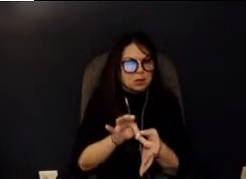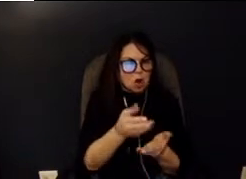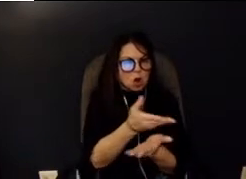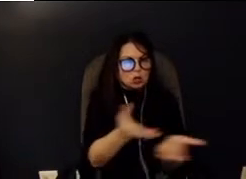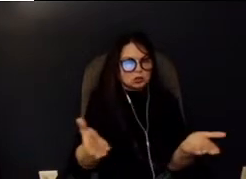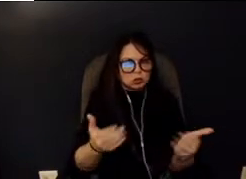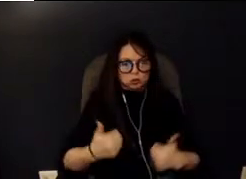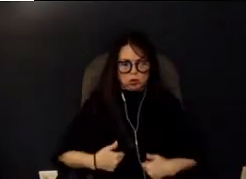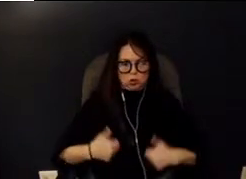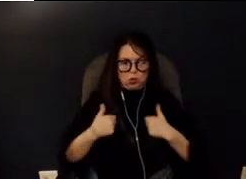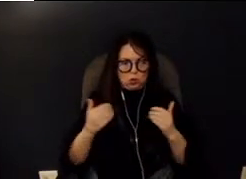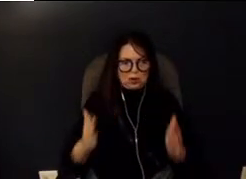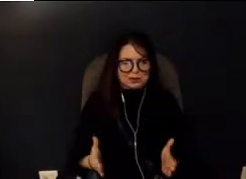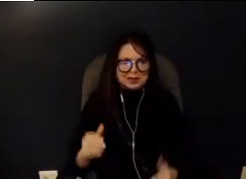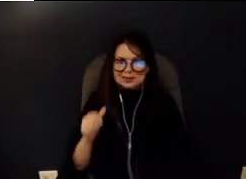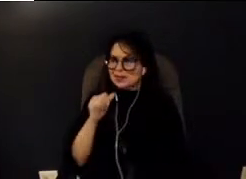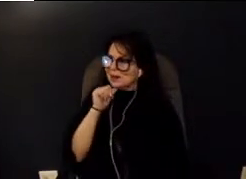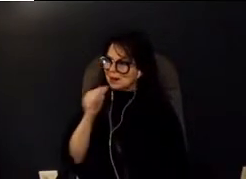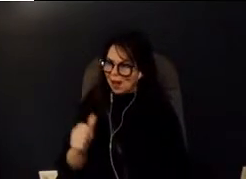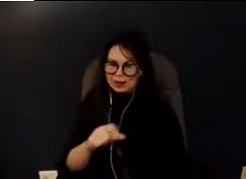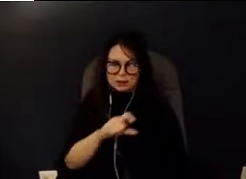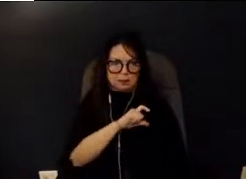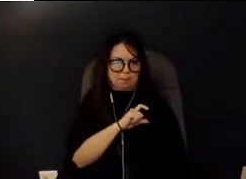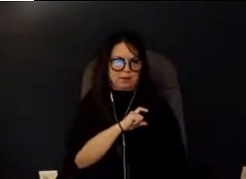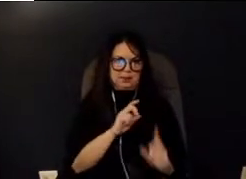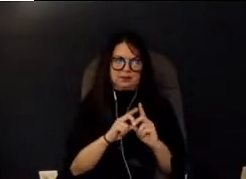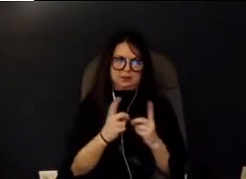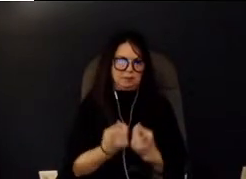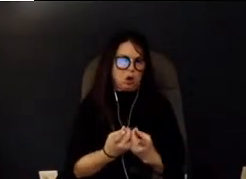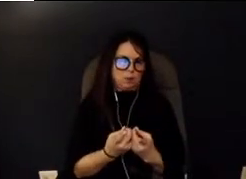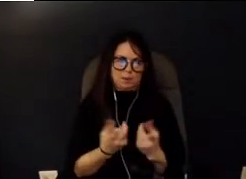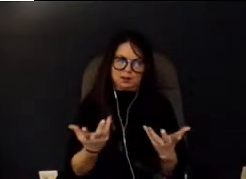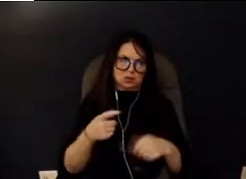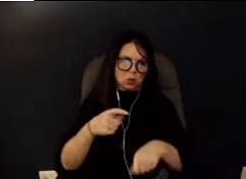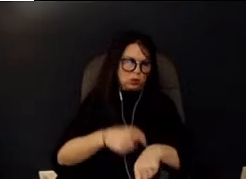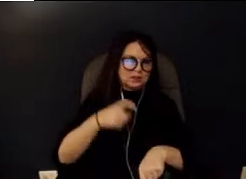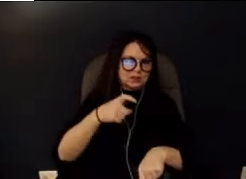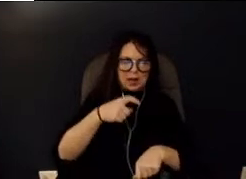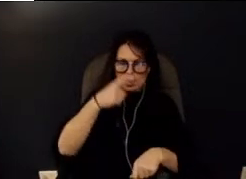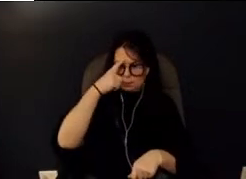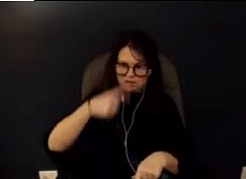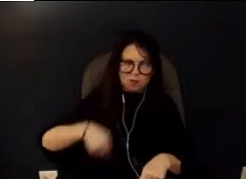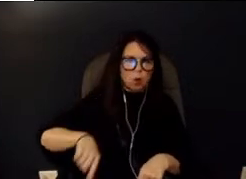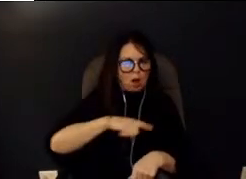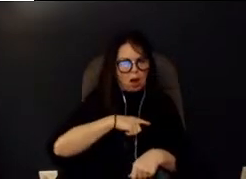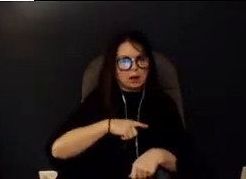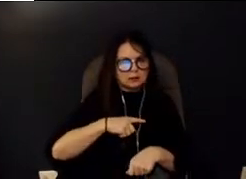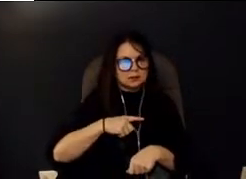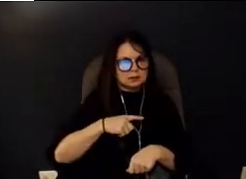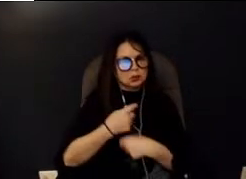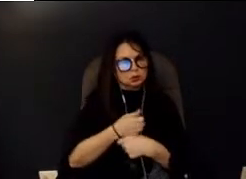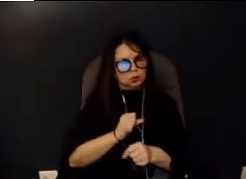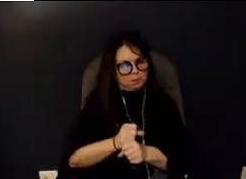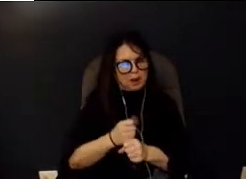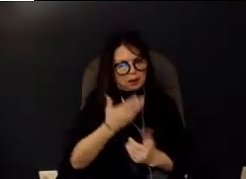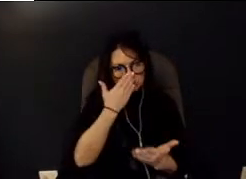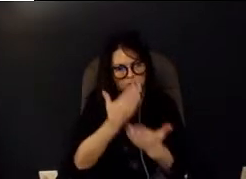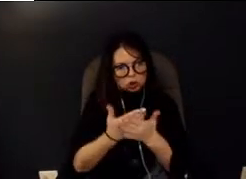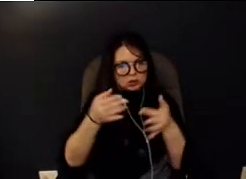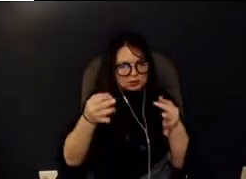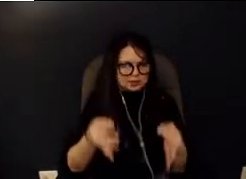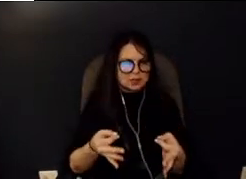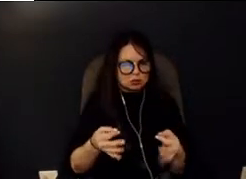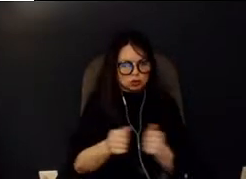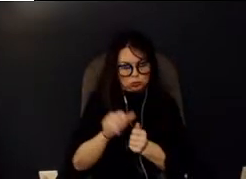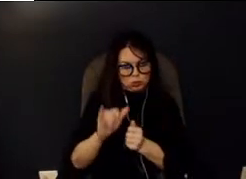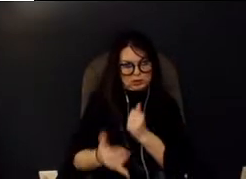department. So it is time for us to make the responsible decision tonight to pass the Safety for All budget with this technical amendment so that we don't let